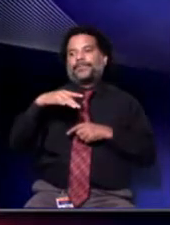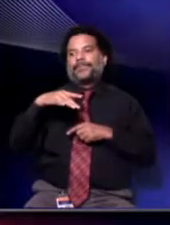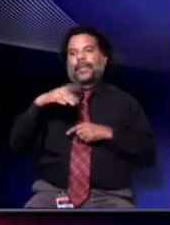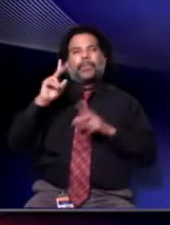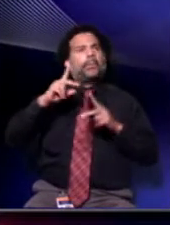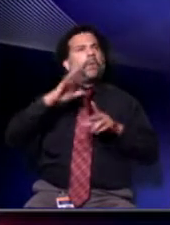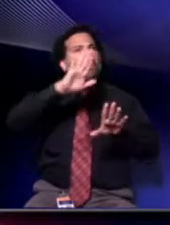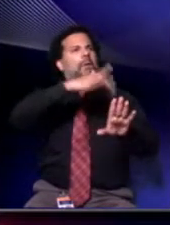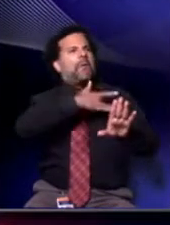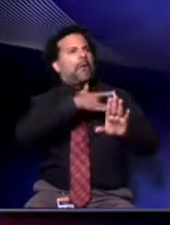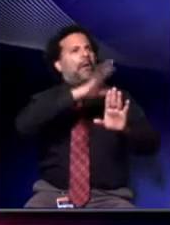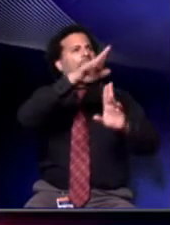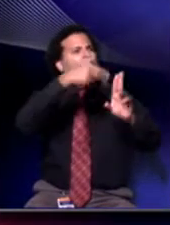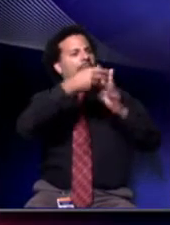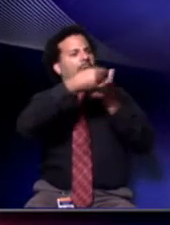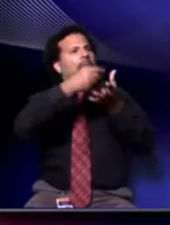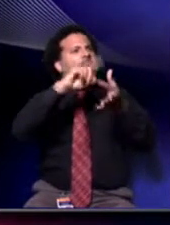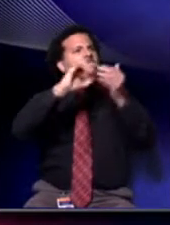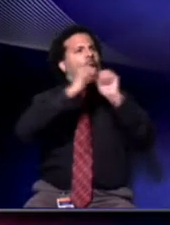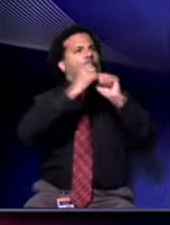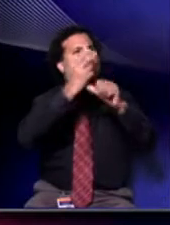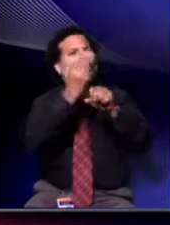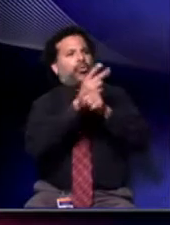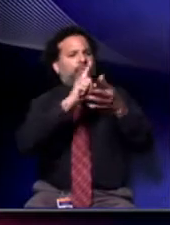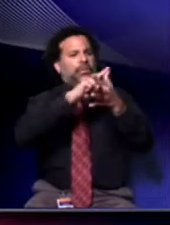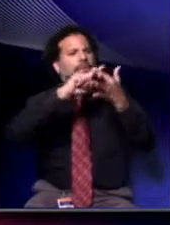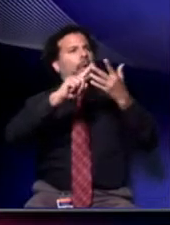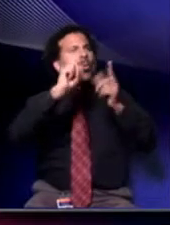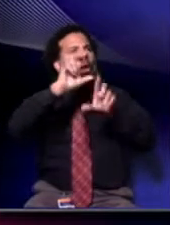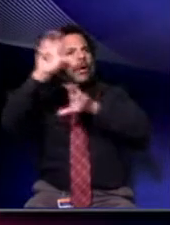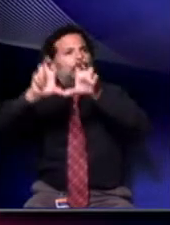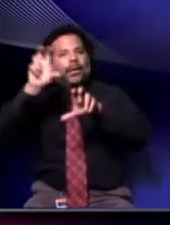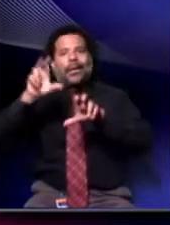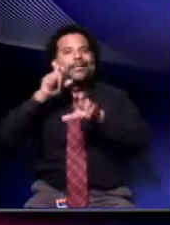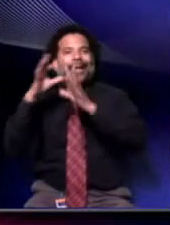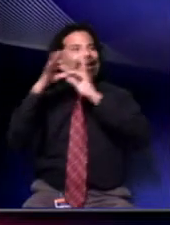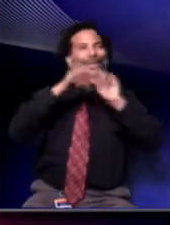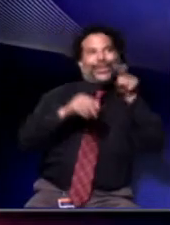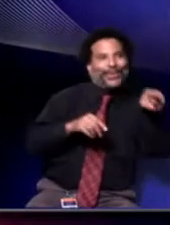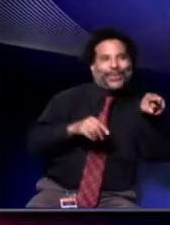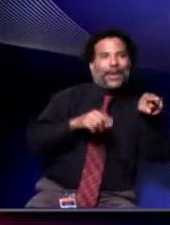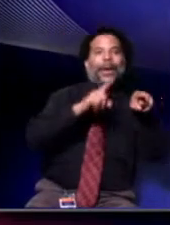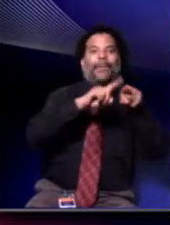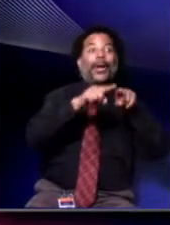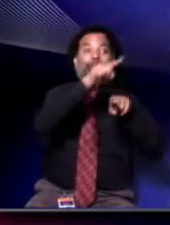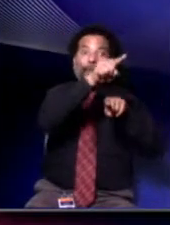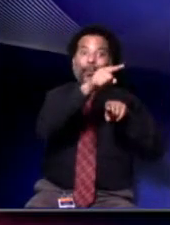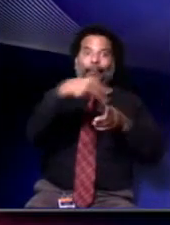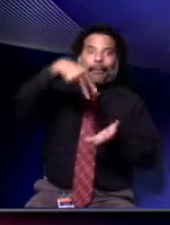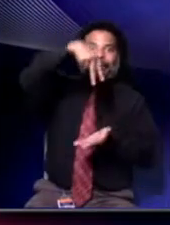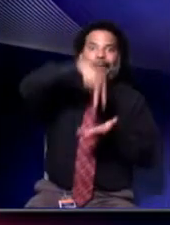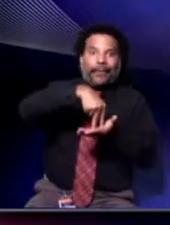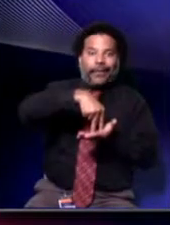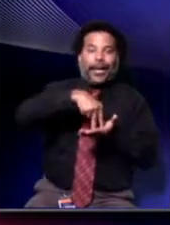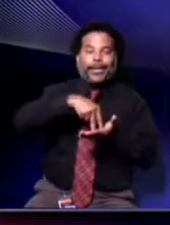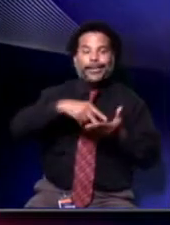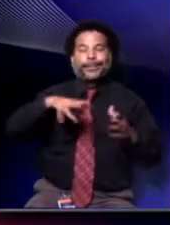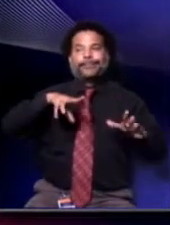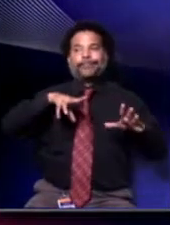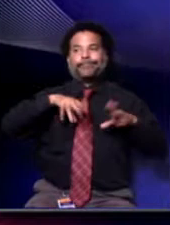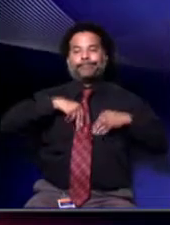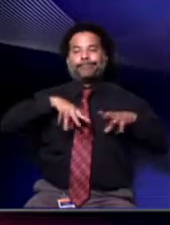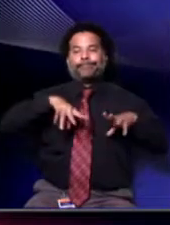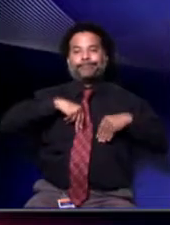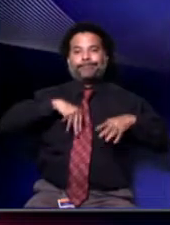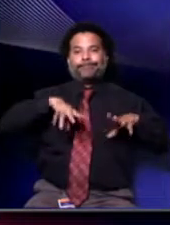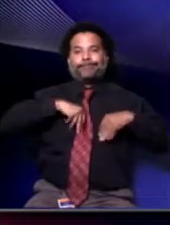on people about how these funds are expended, and that has absolutely nothing to do with you, but you were the guy who got up at the front of the room and took the tomatoes. And